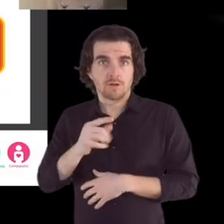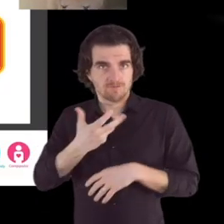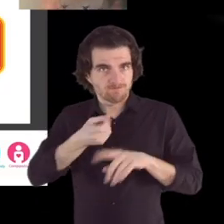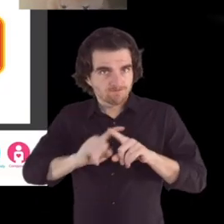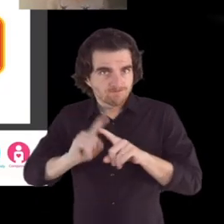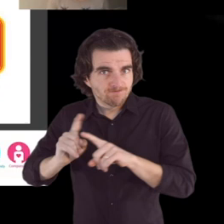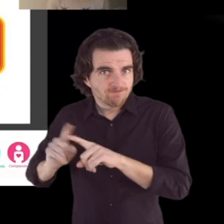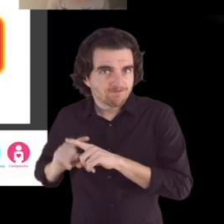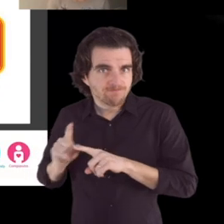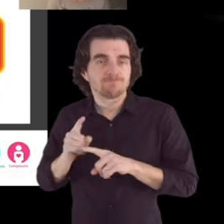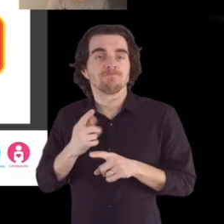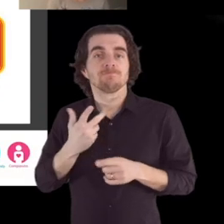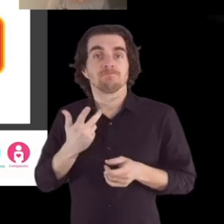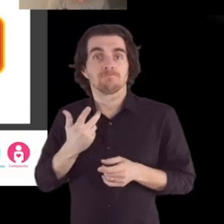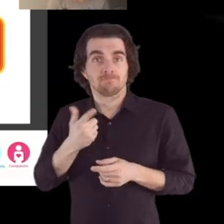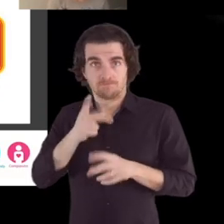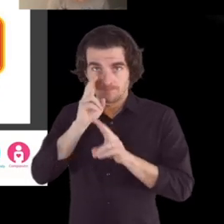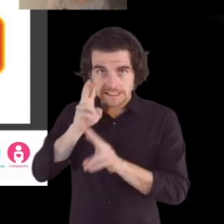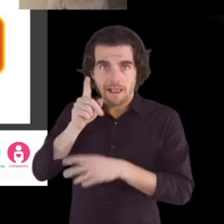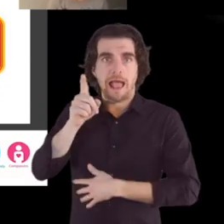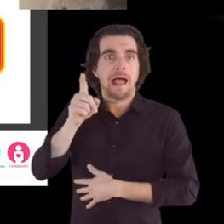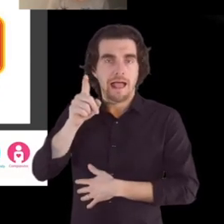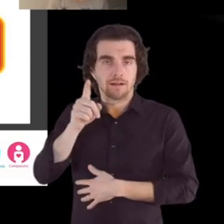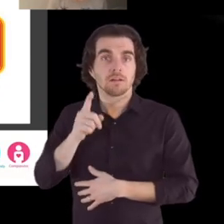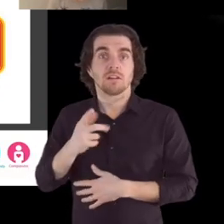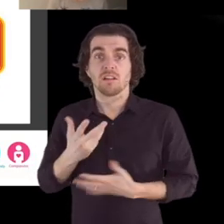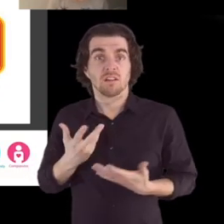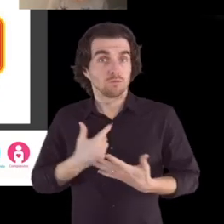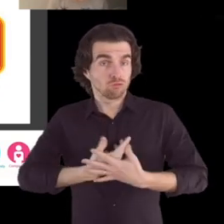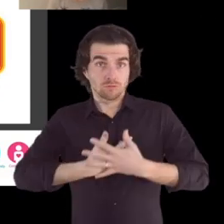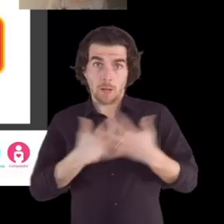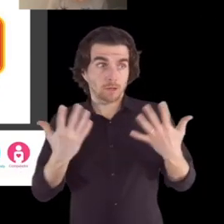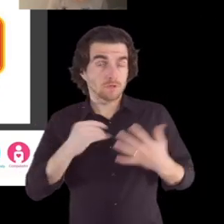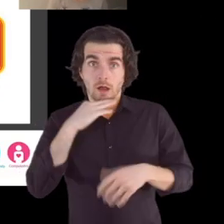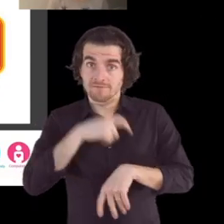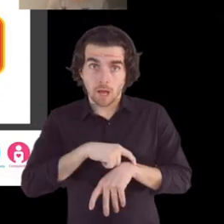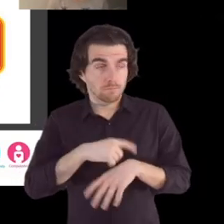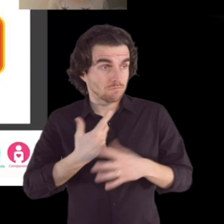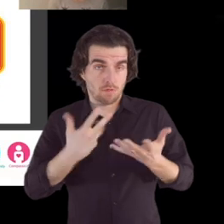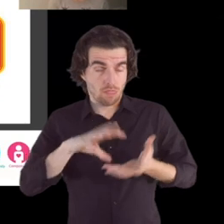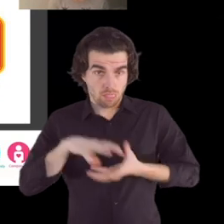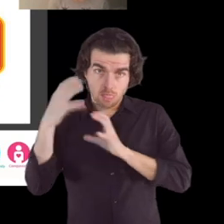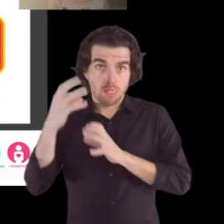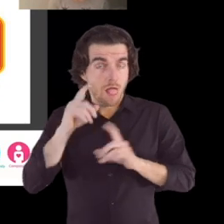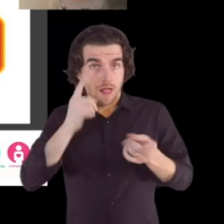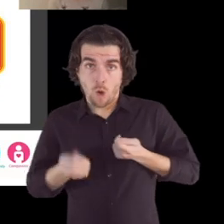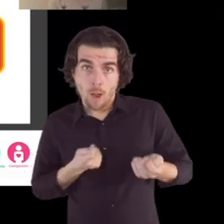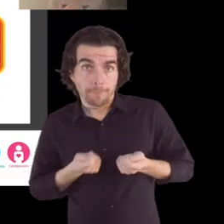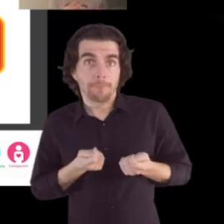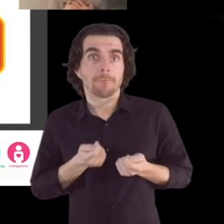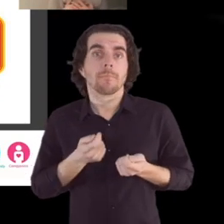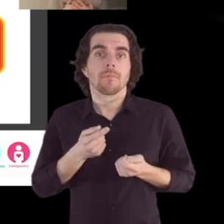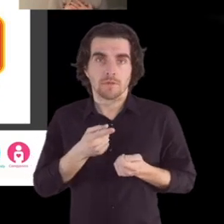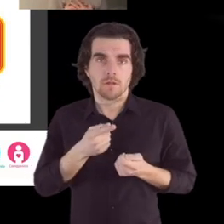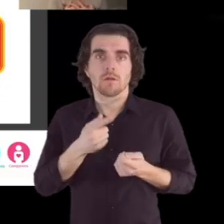some of the common thoughts that we're all thinking at the minute are, you know, there's too much to do, there's not enough time, it's completely out of control, I can't cope. Well, how do you